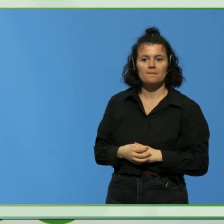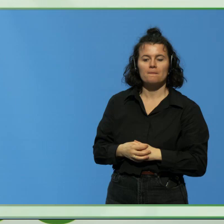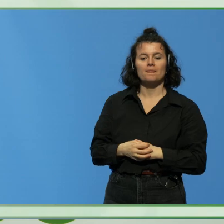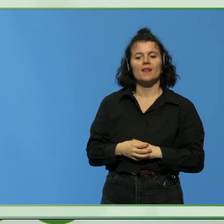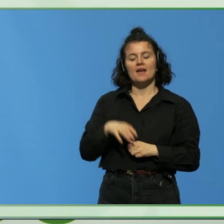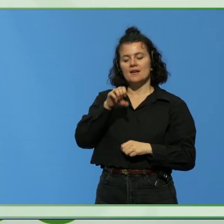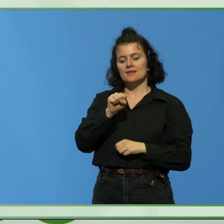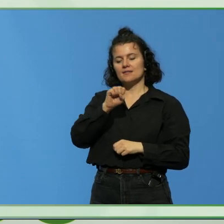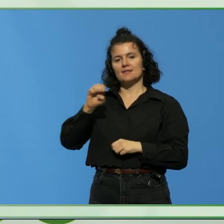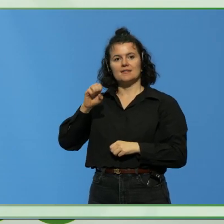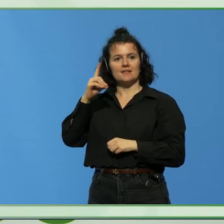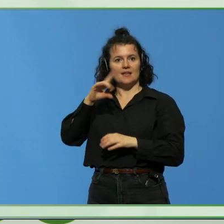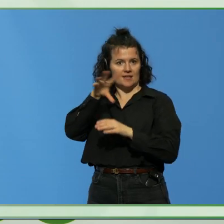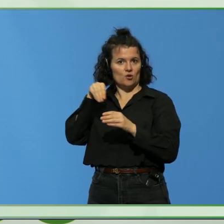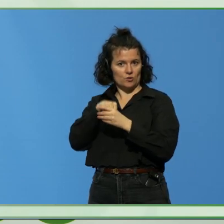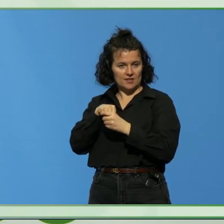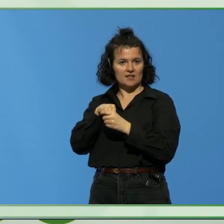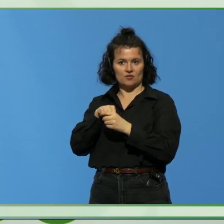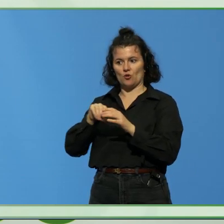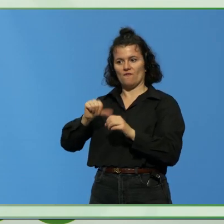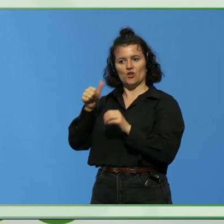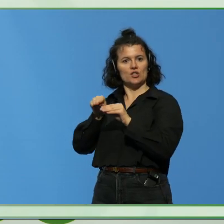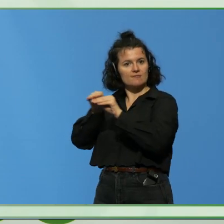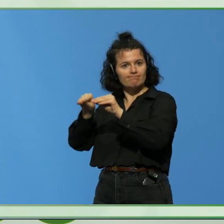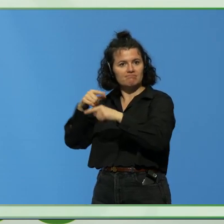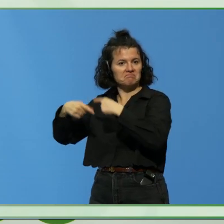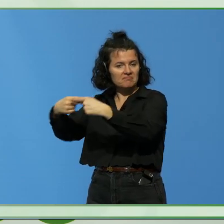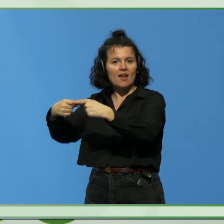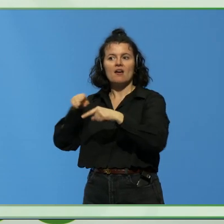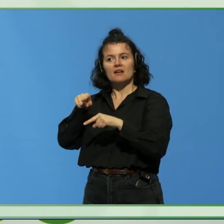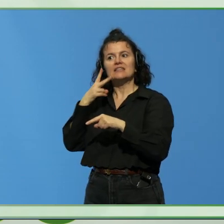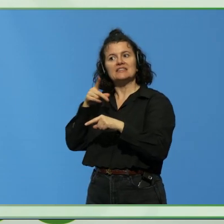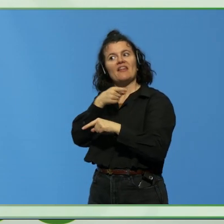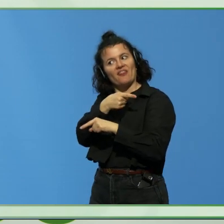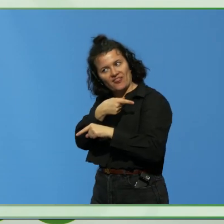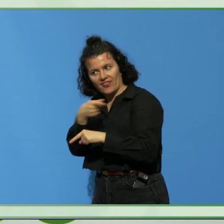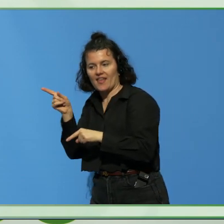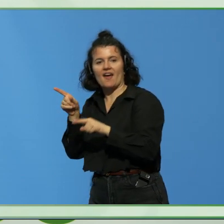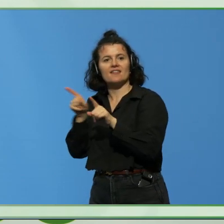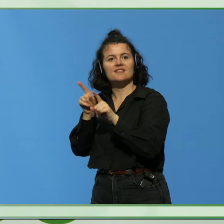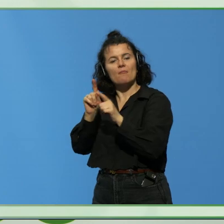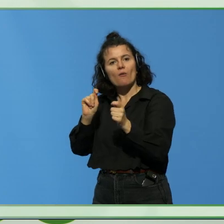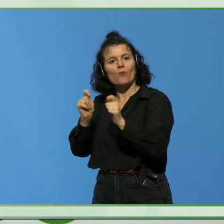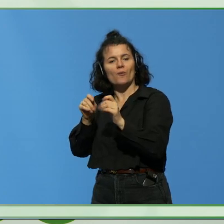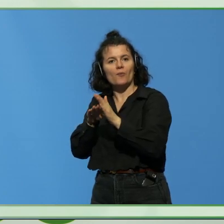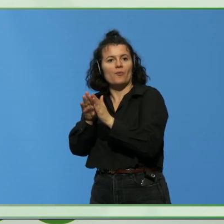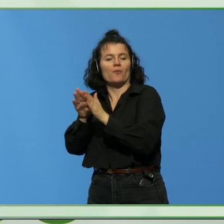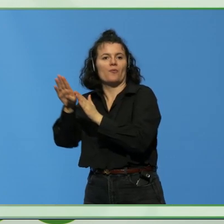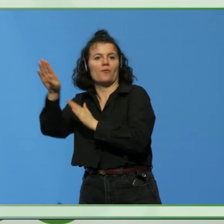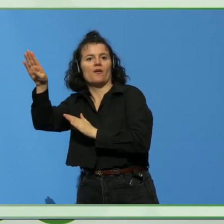to have wonderful results, from questioning their business model to unlocking new distribution